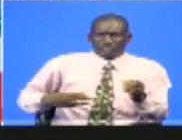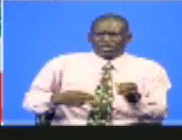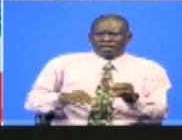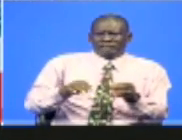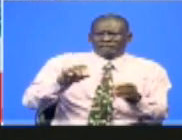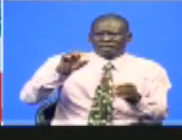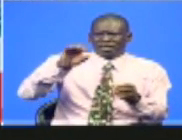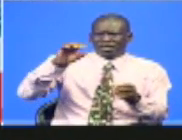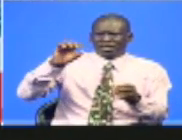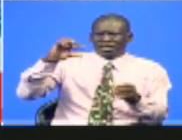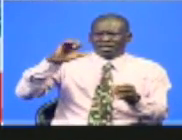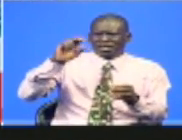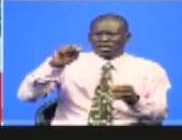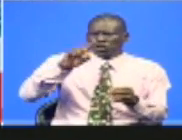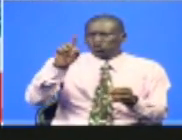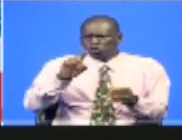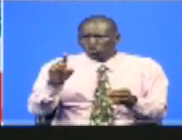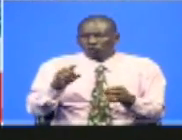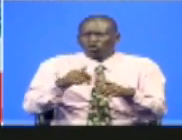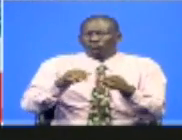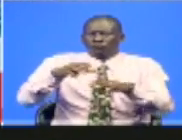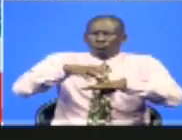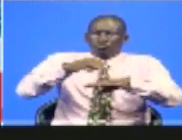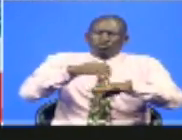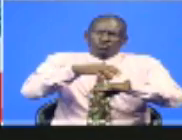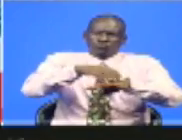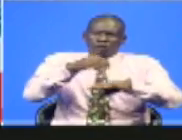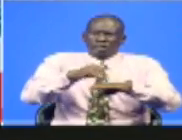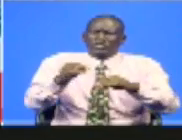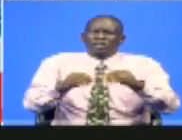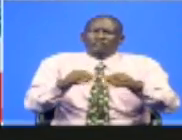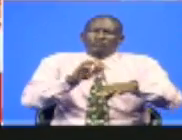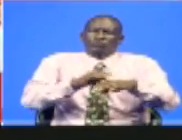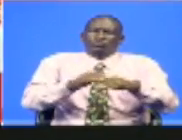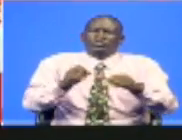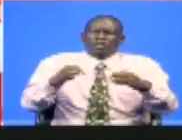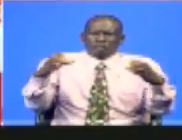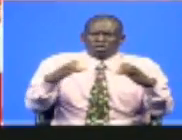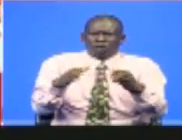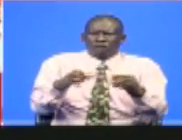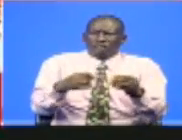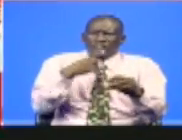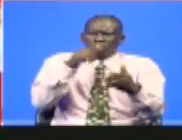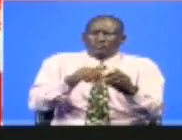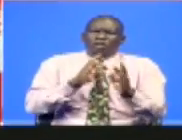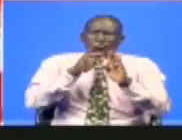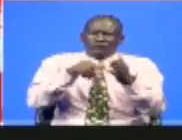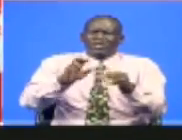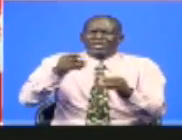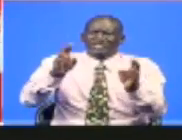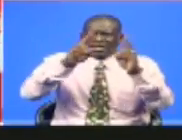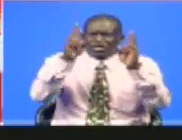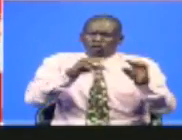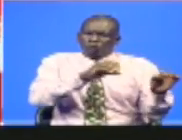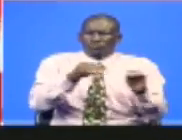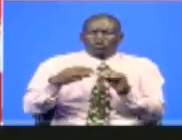Hengfeng Zhicheng F.C., from Swedish top-tier side Djurgardens IF. Reports indicate that the Kenyan international crossed over to the